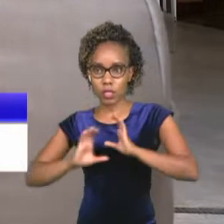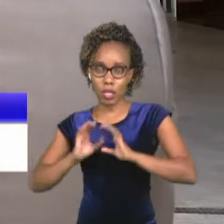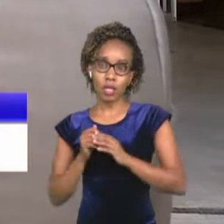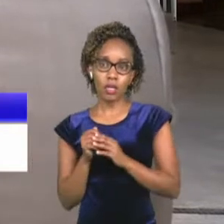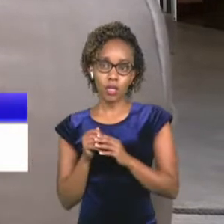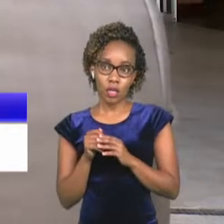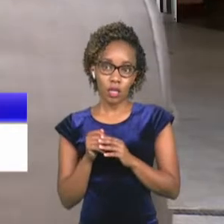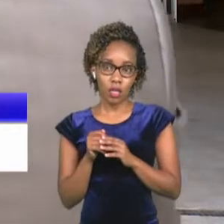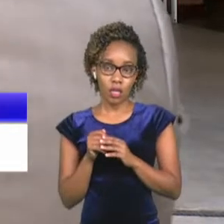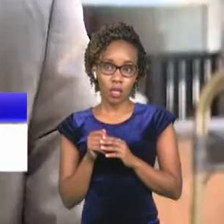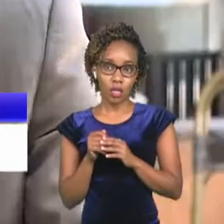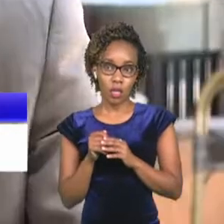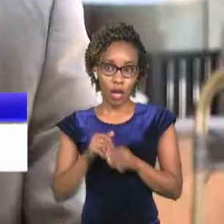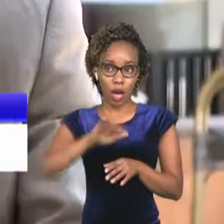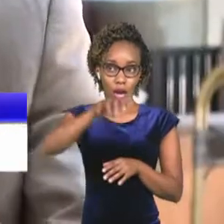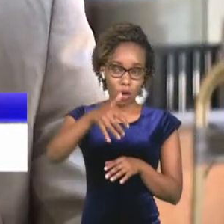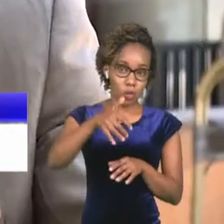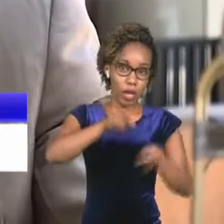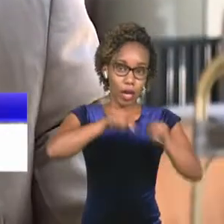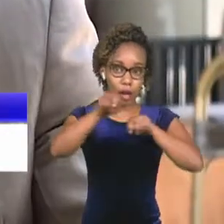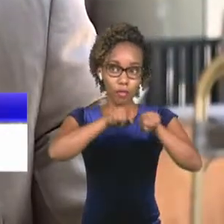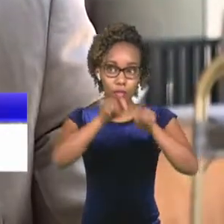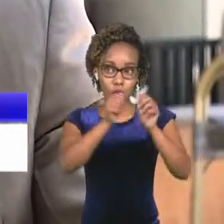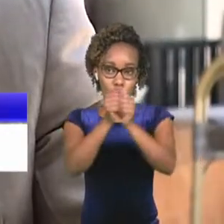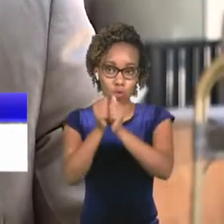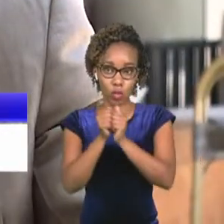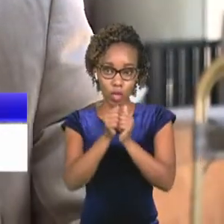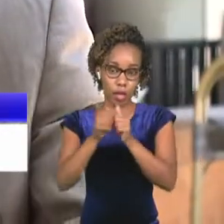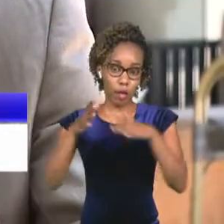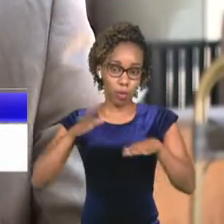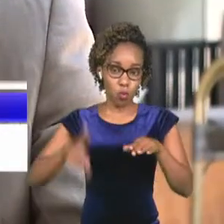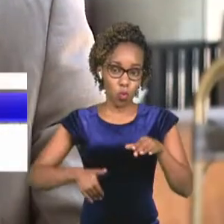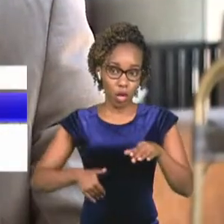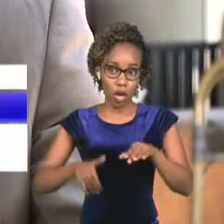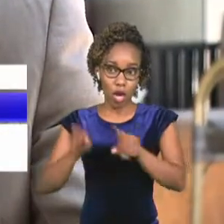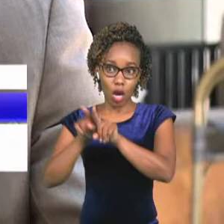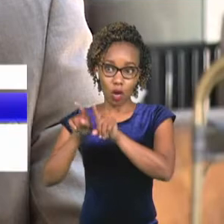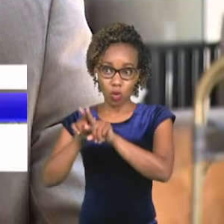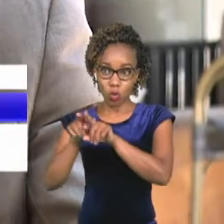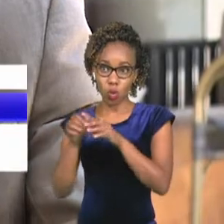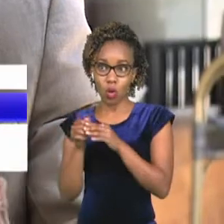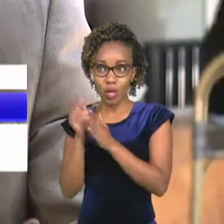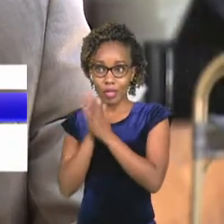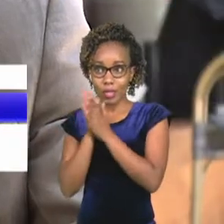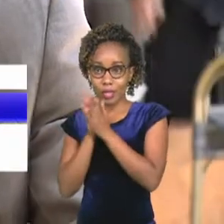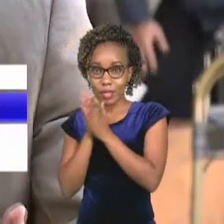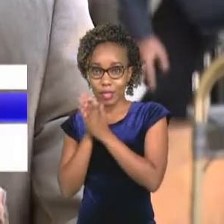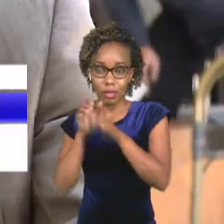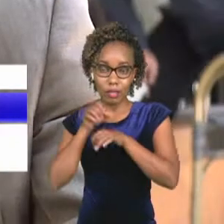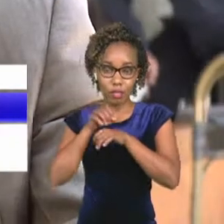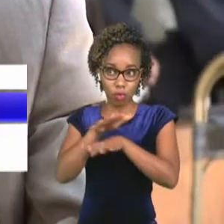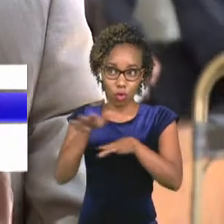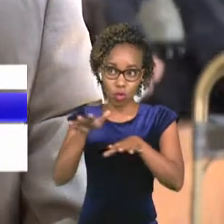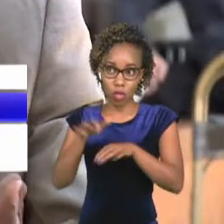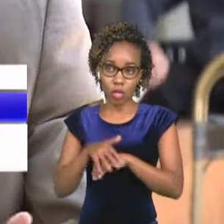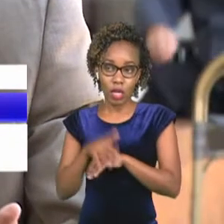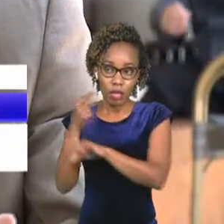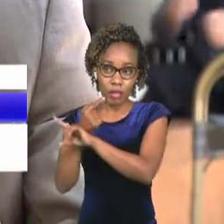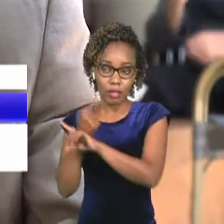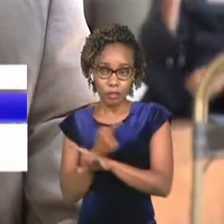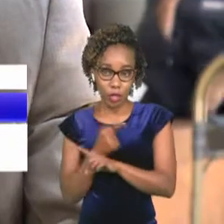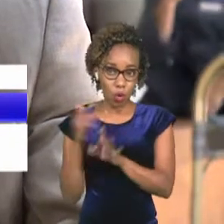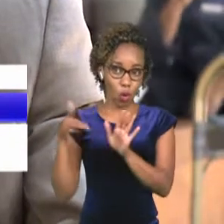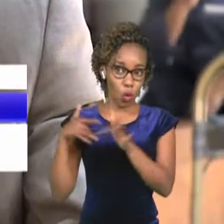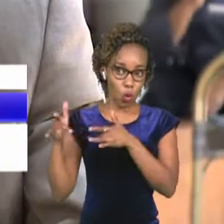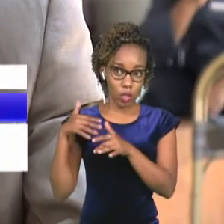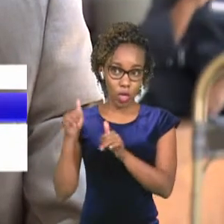documents. And County Governance Watch also put together a team of young people and also those people whose interest is in devolution and different concerns that